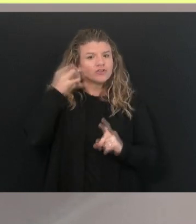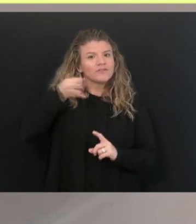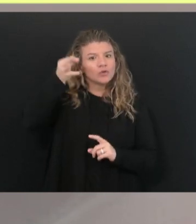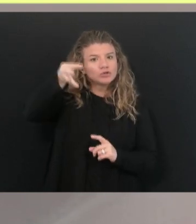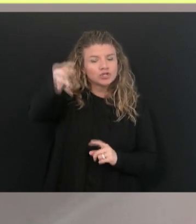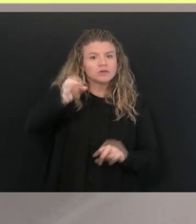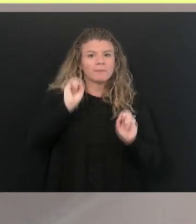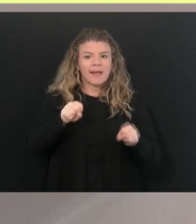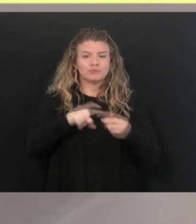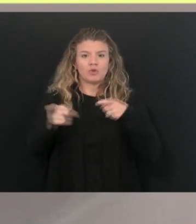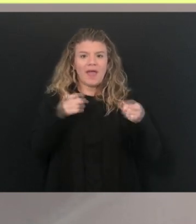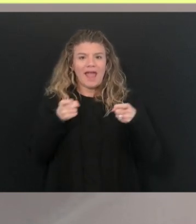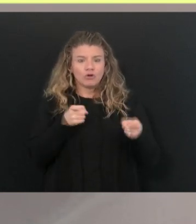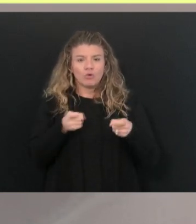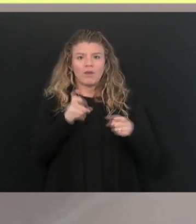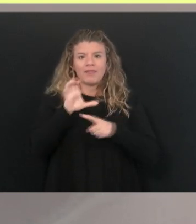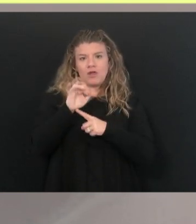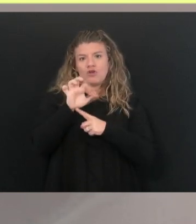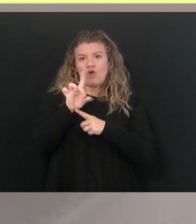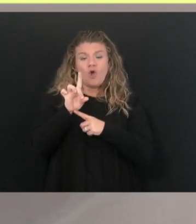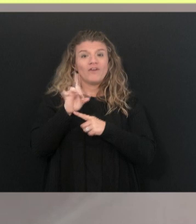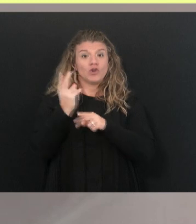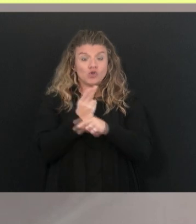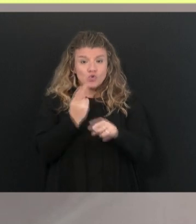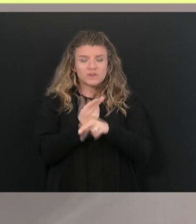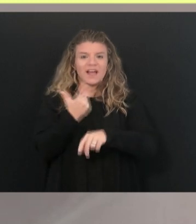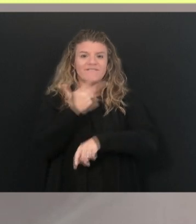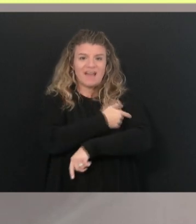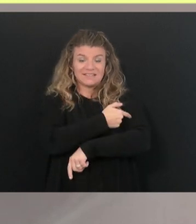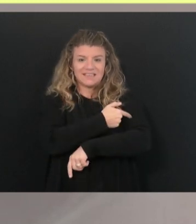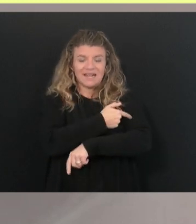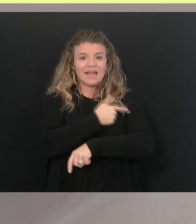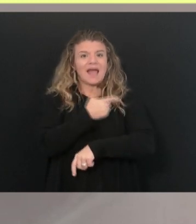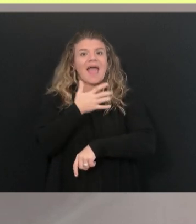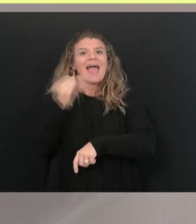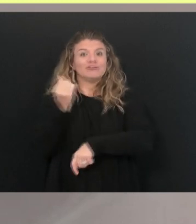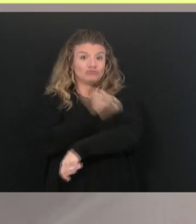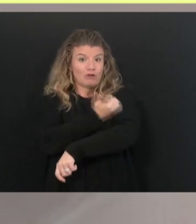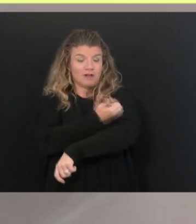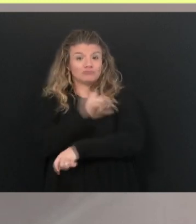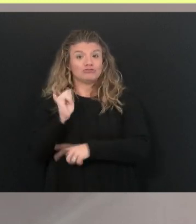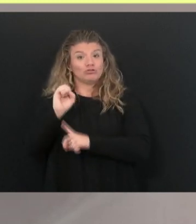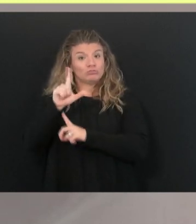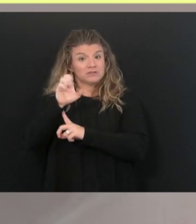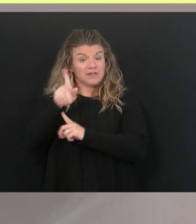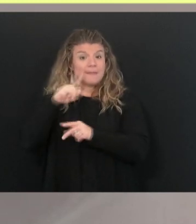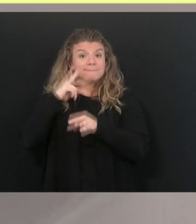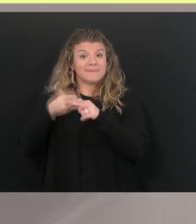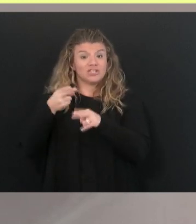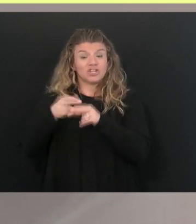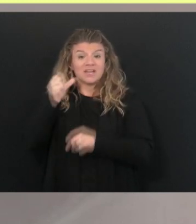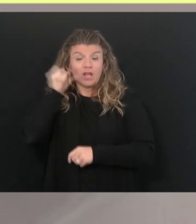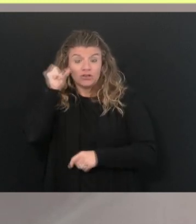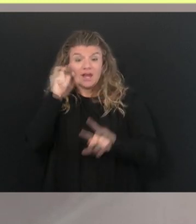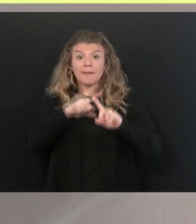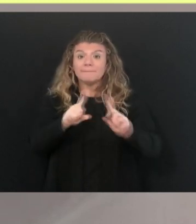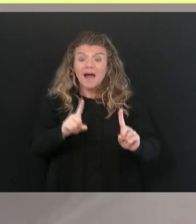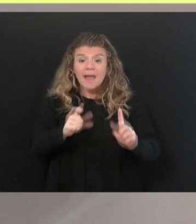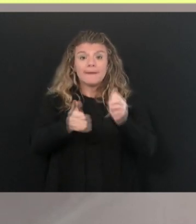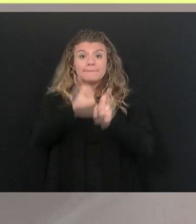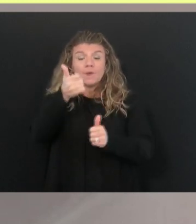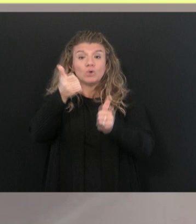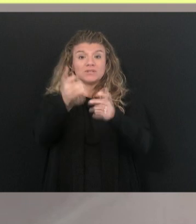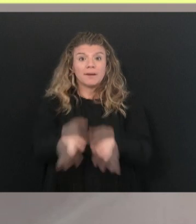to deal with COVID from a vaccine. And there's drugs, as Dr. Slump talked about yesterday. But the key is that